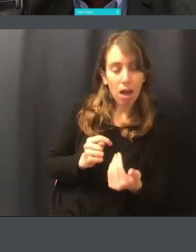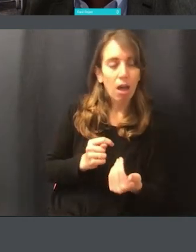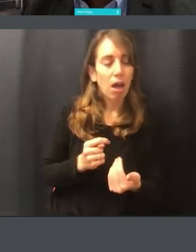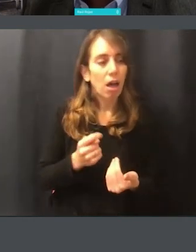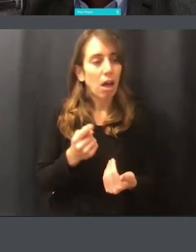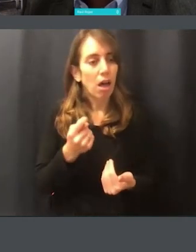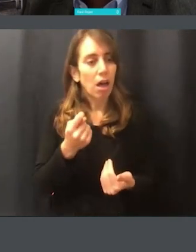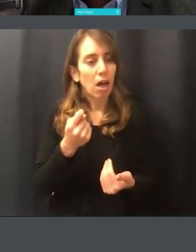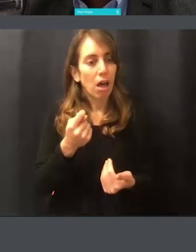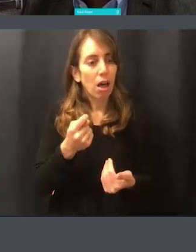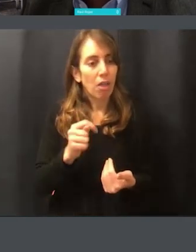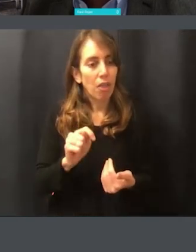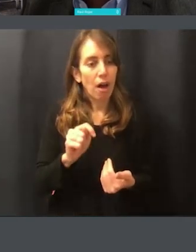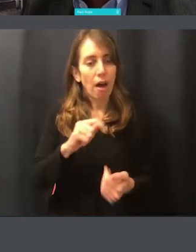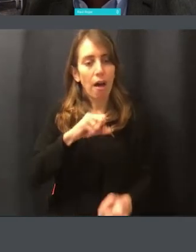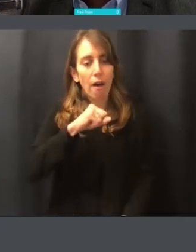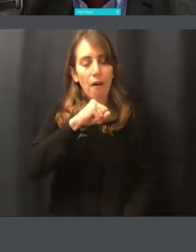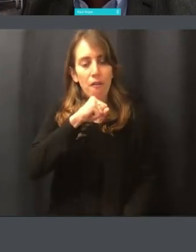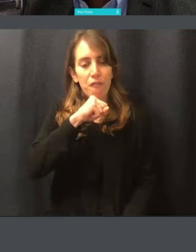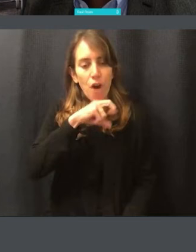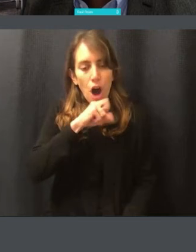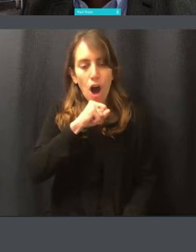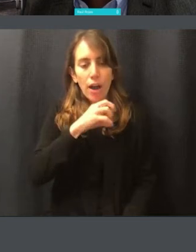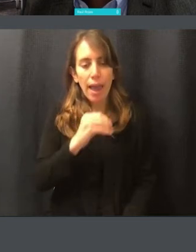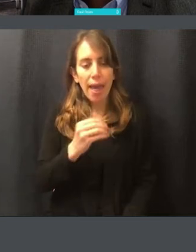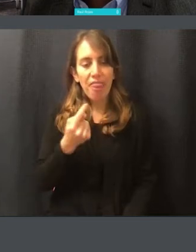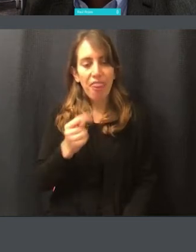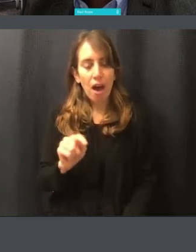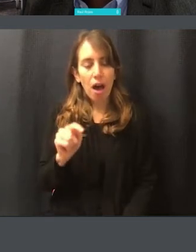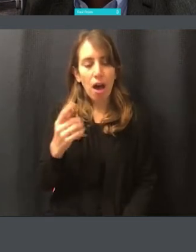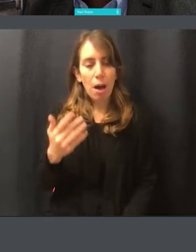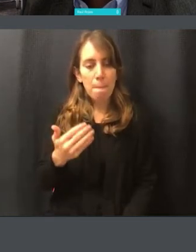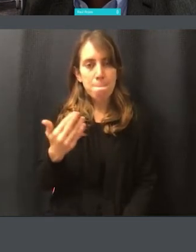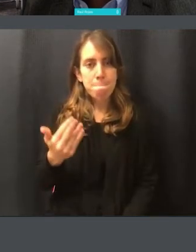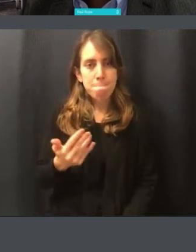duck and the frog and the